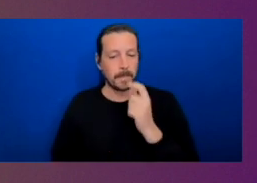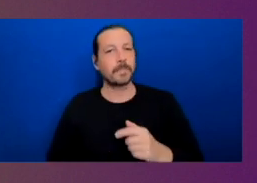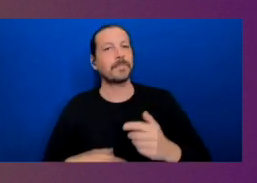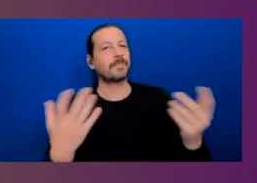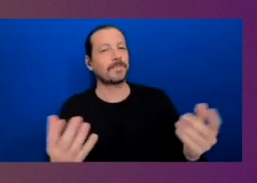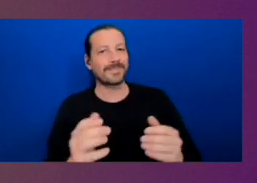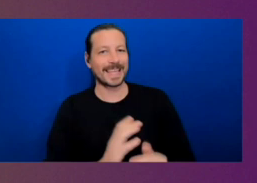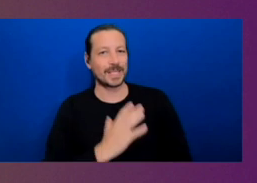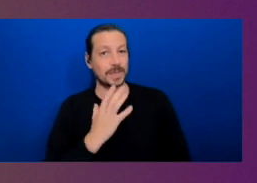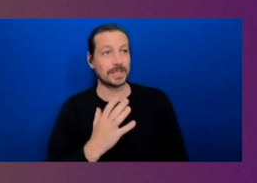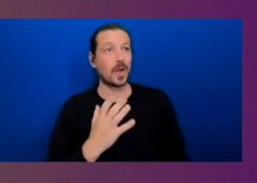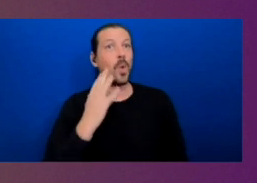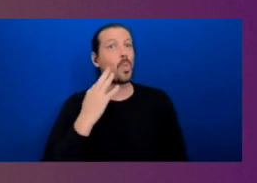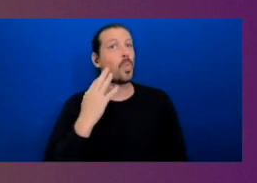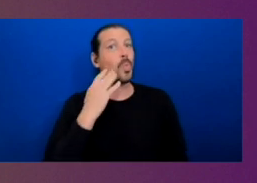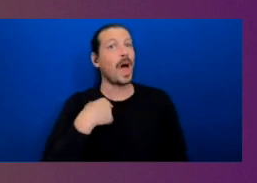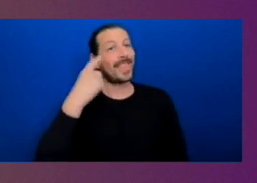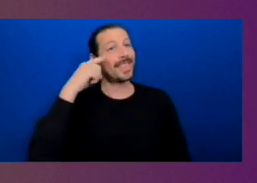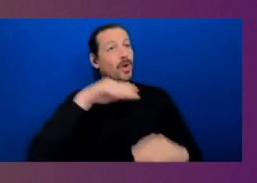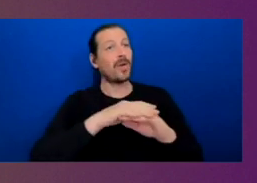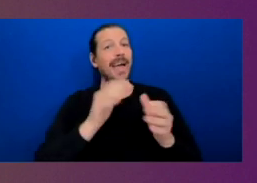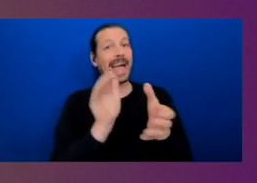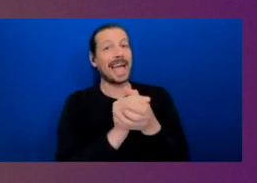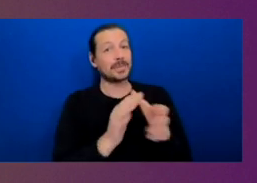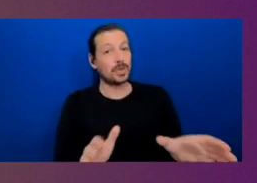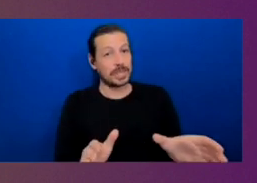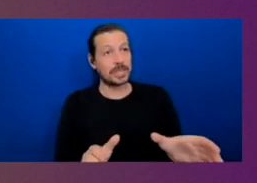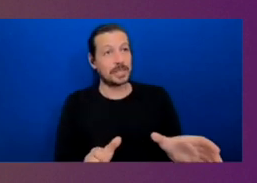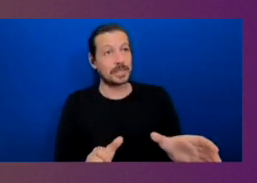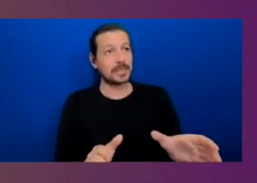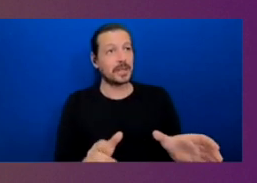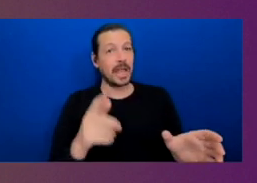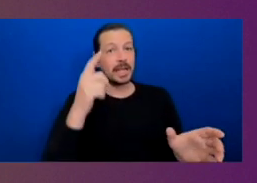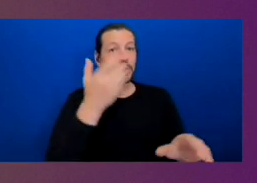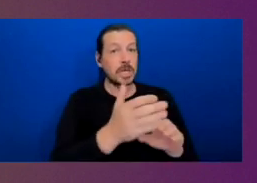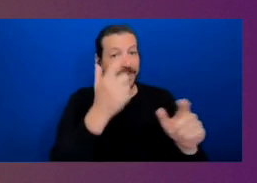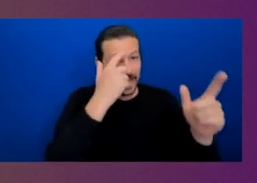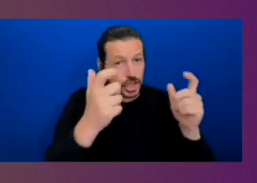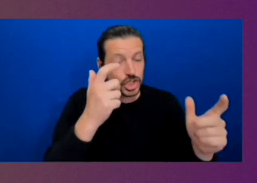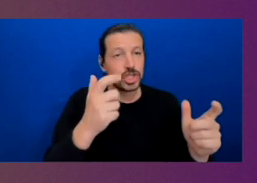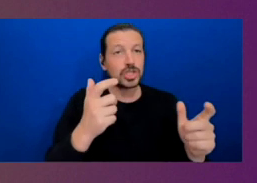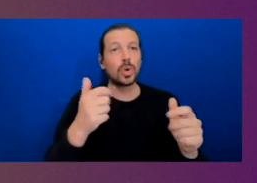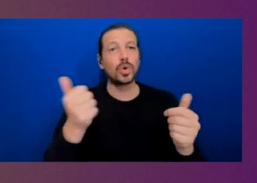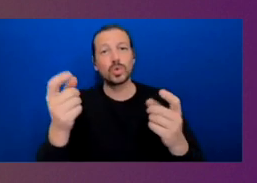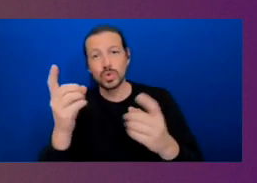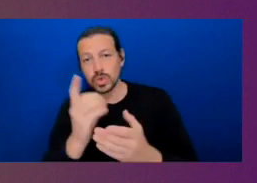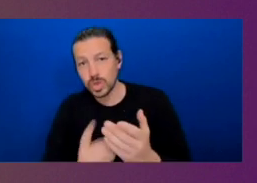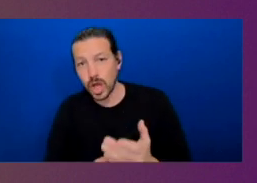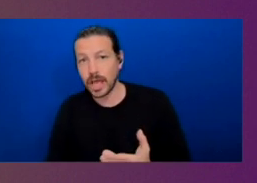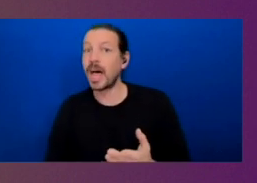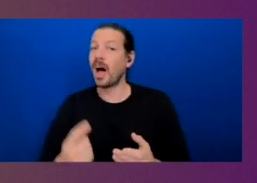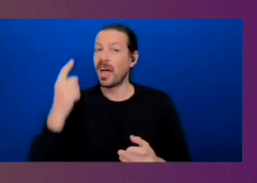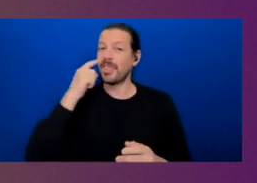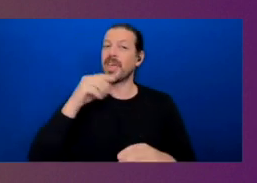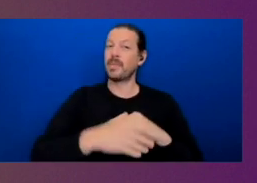expertise, and whether it's about innovation or just as good design, I think of 3 layers of expertise